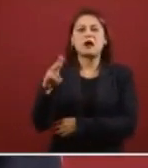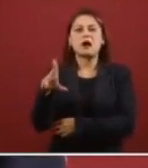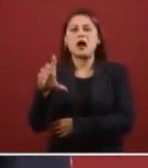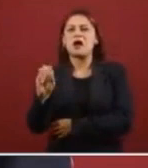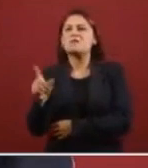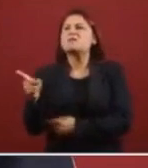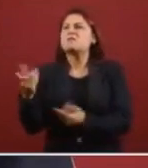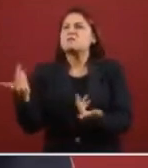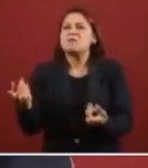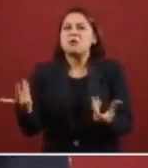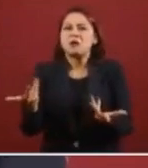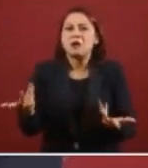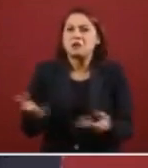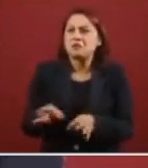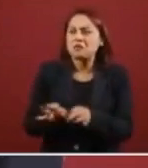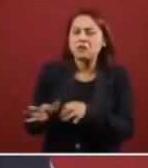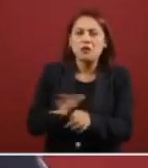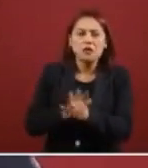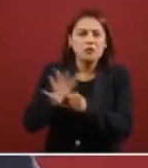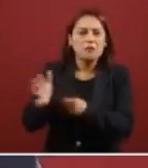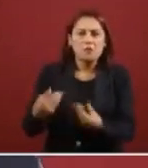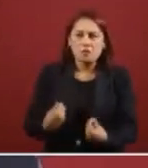taxes?